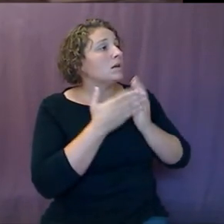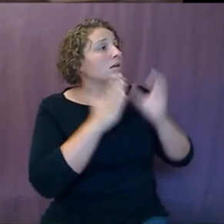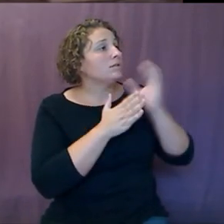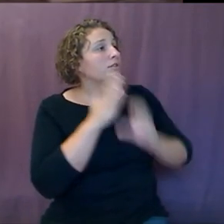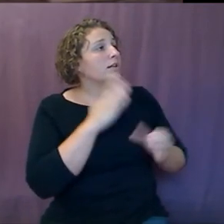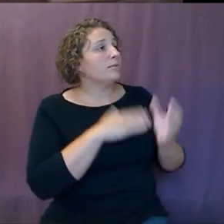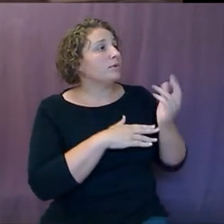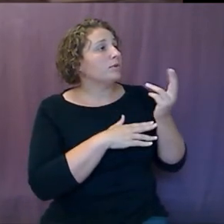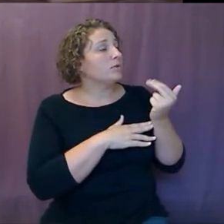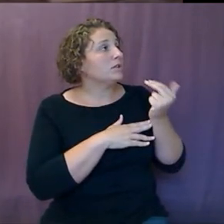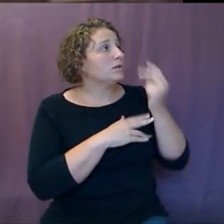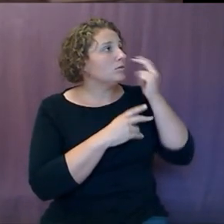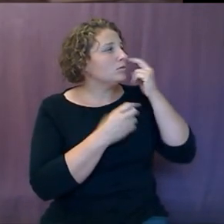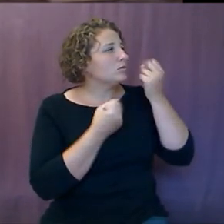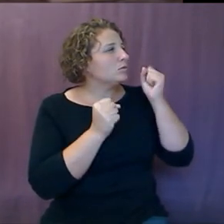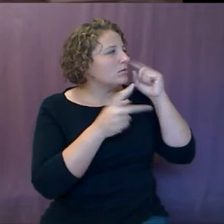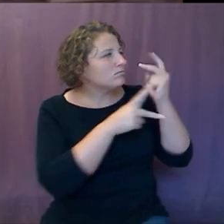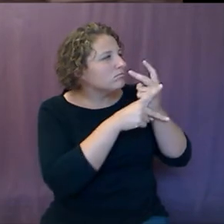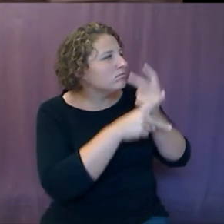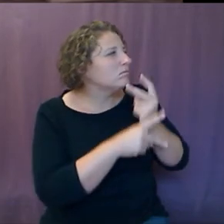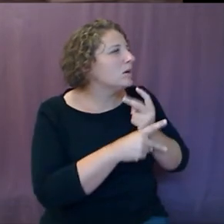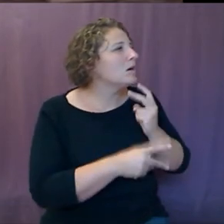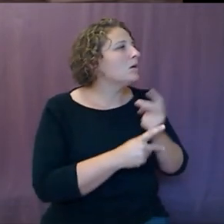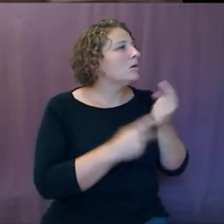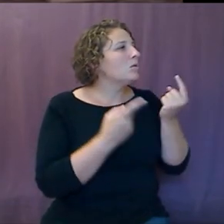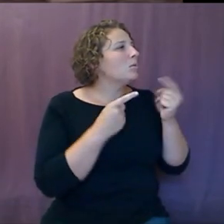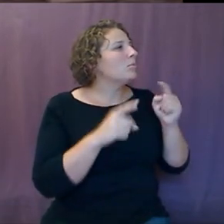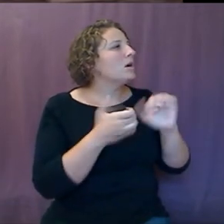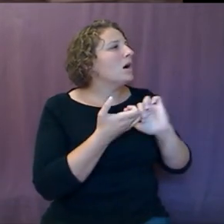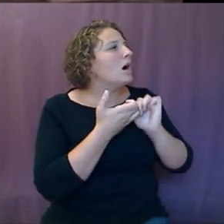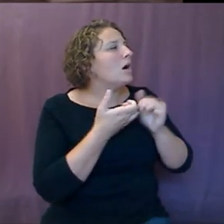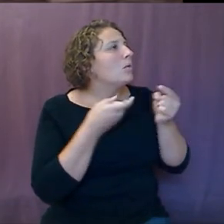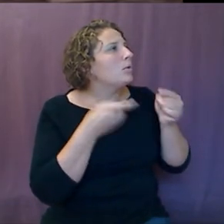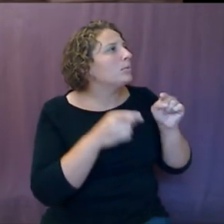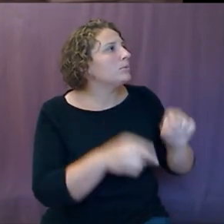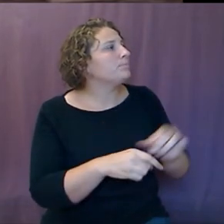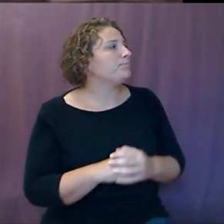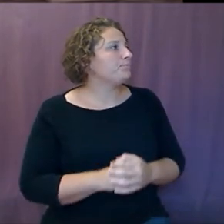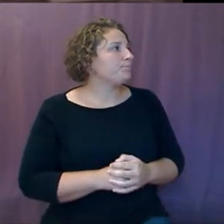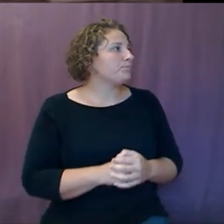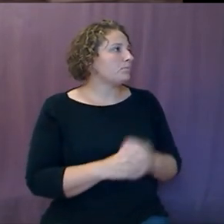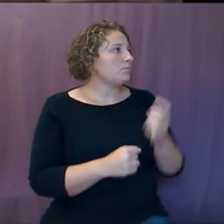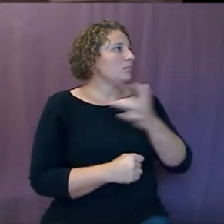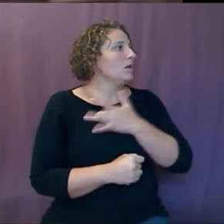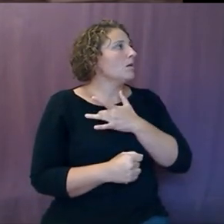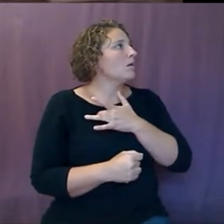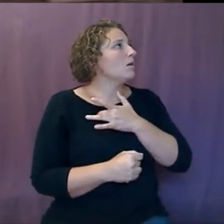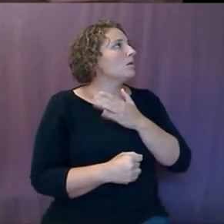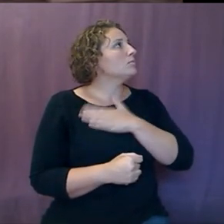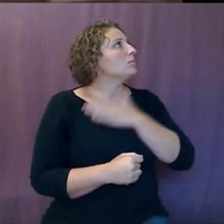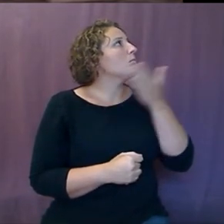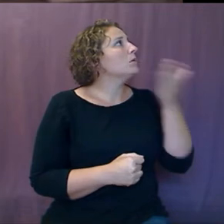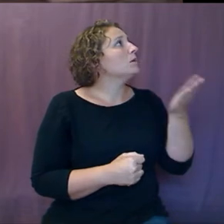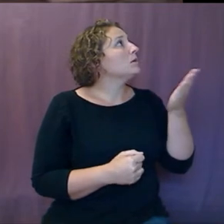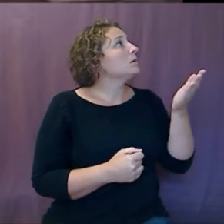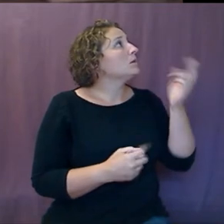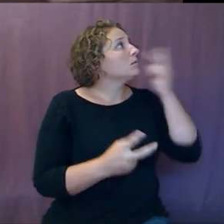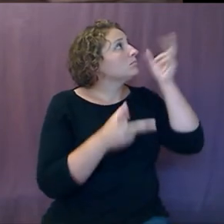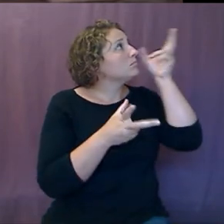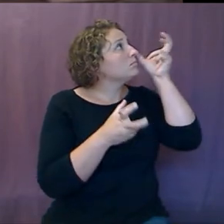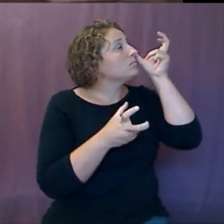try to discern not exactly will be the mechanism through which they do this may our hearts be open and Lord we'd much rather spend our time looking for